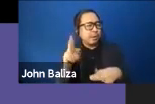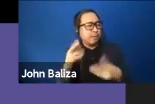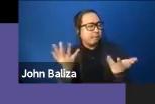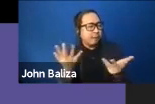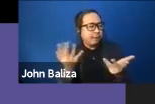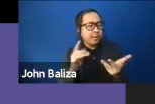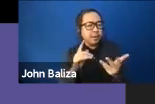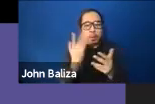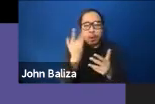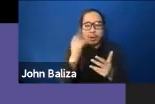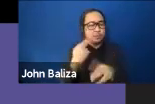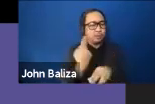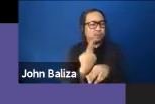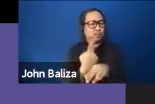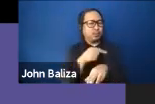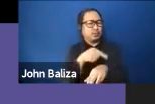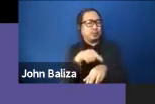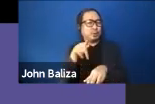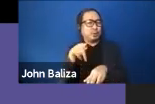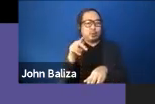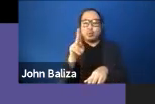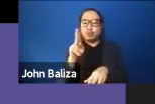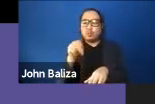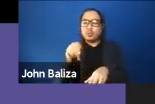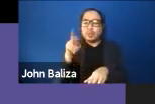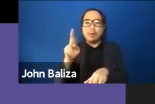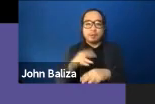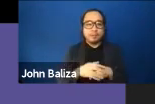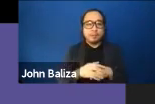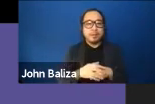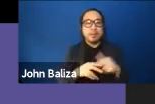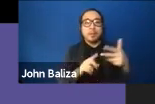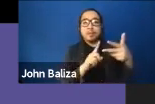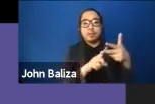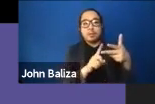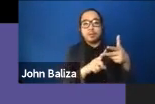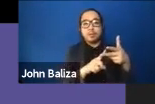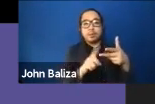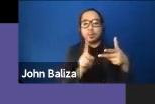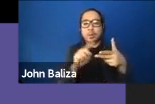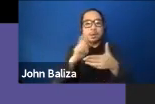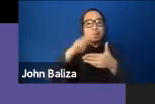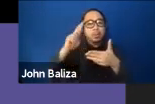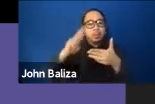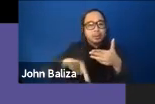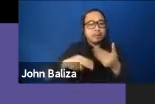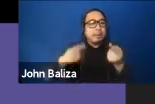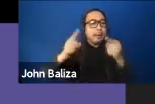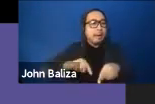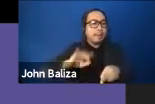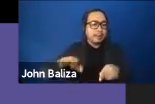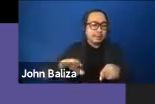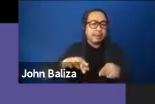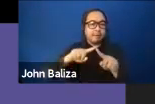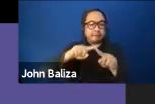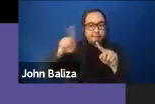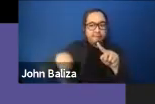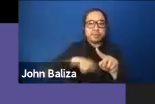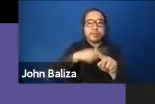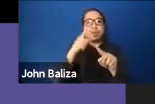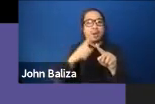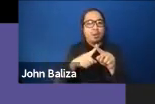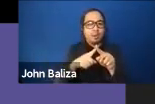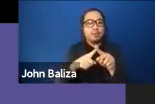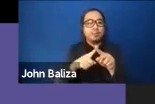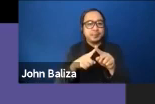Third, how it how was the result of the third cycle. And last but not least, the